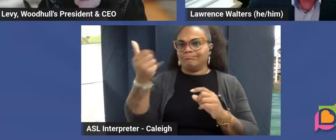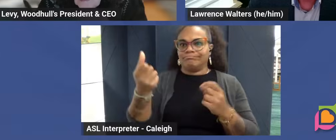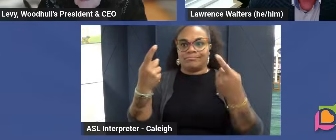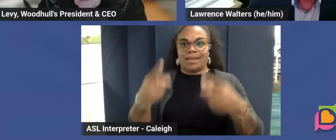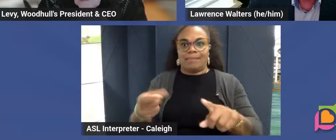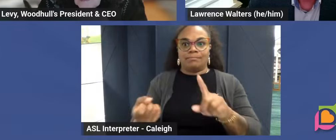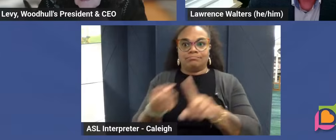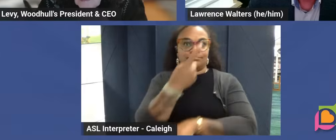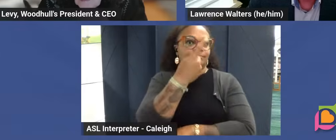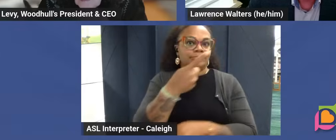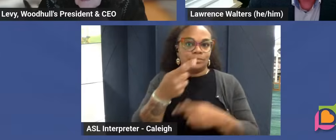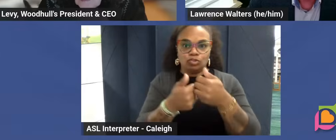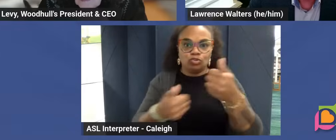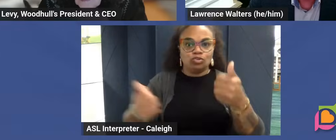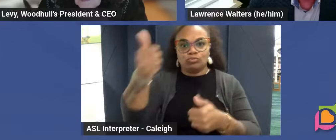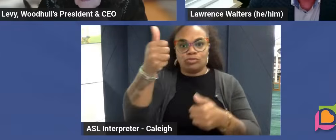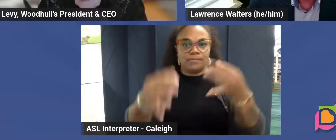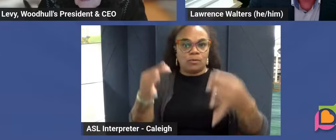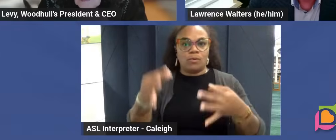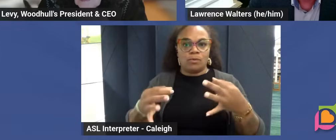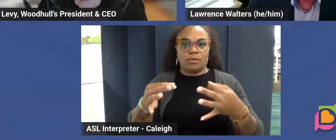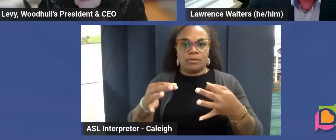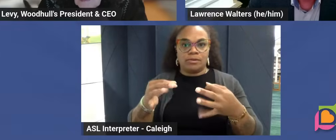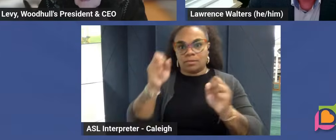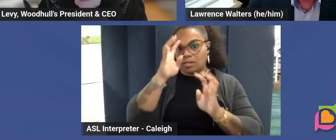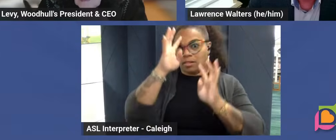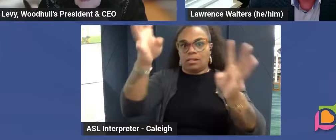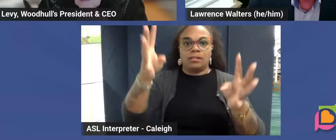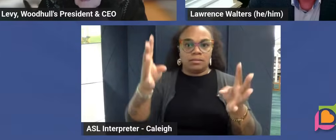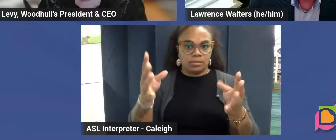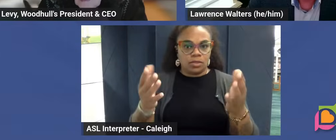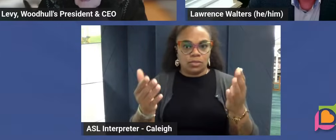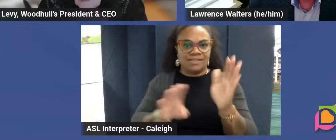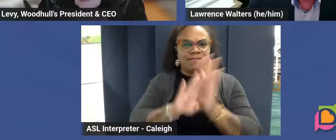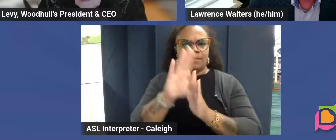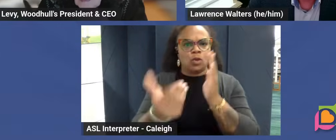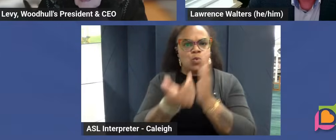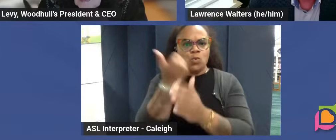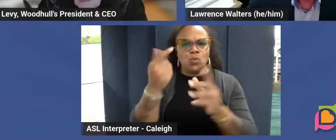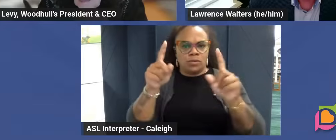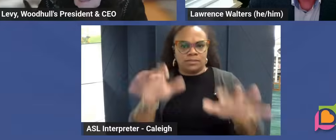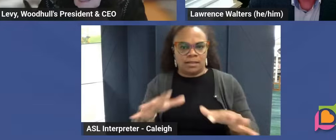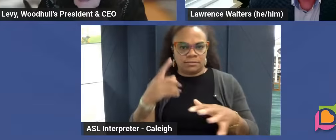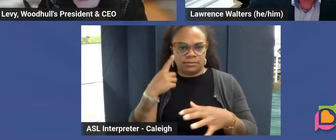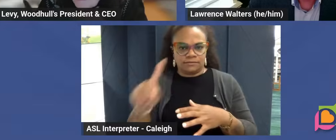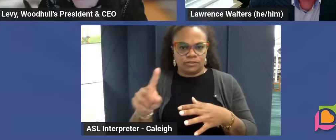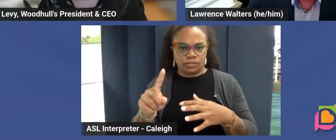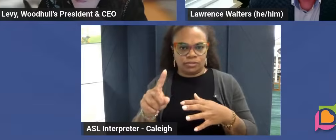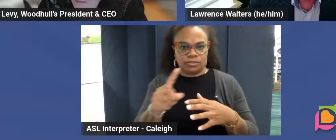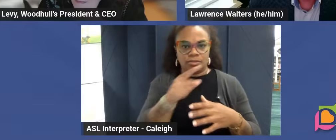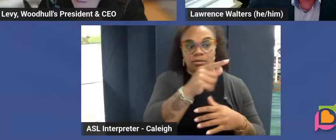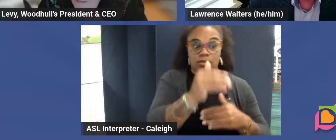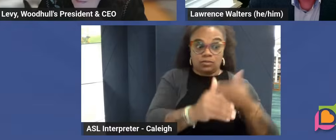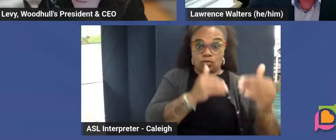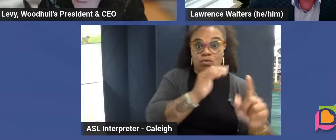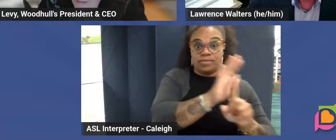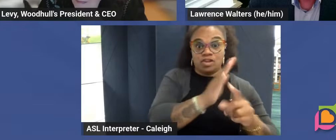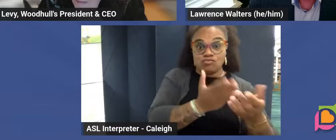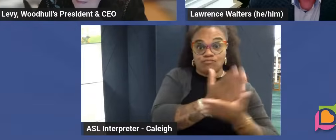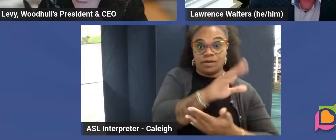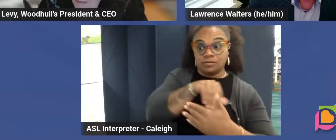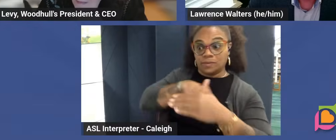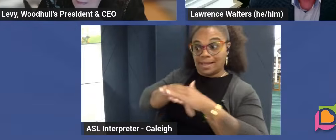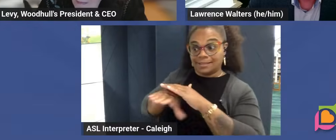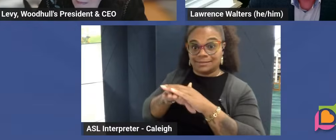the Supreme Court created a new test for the right of an adult